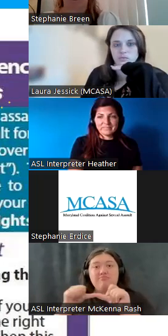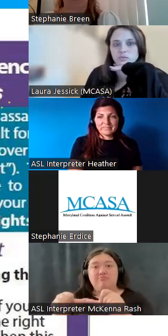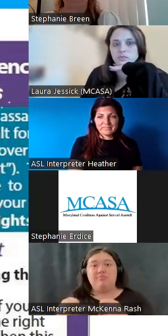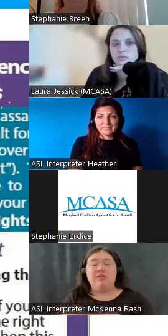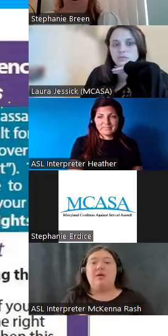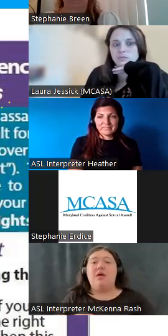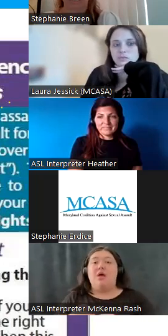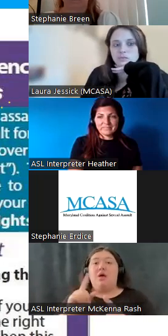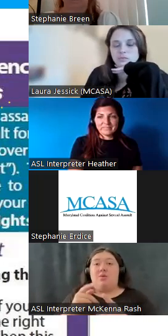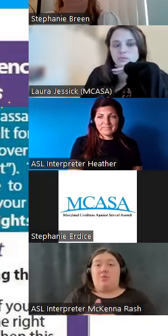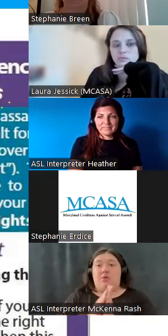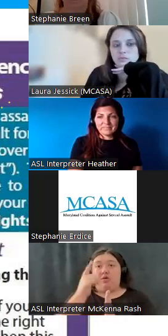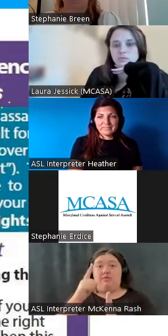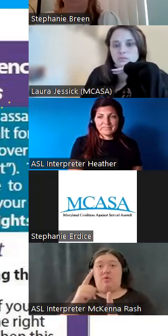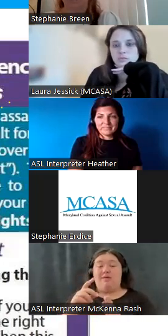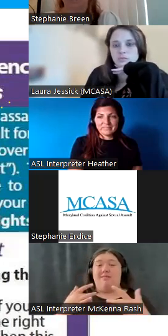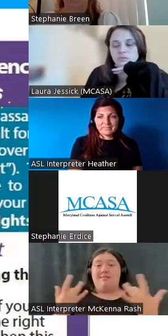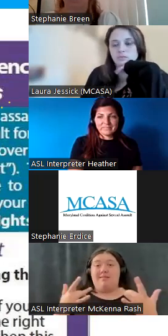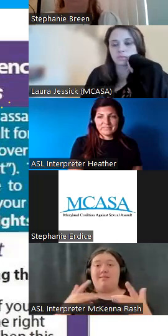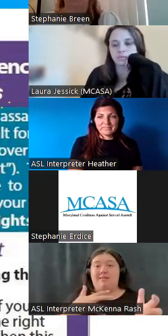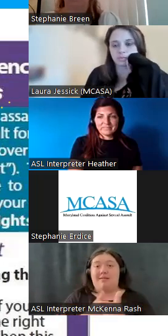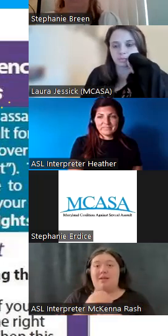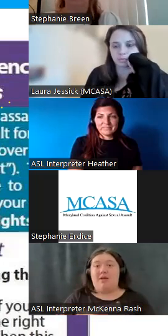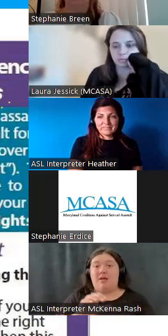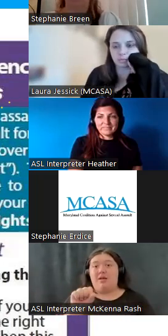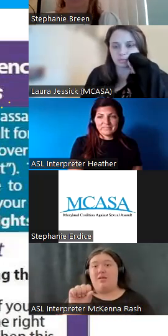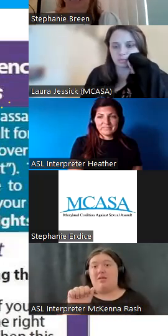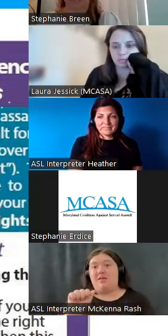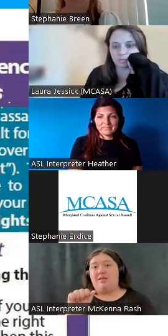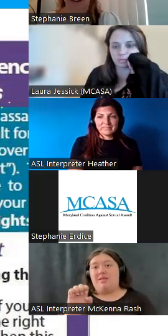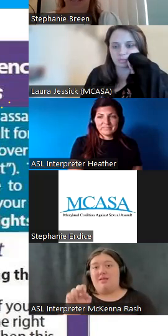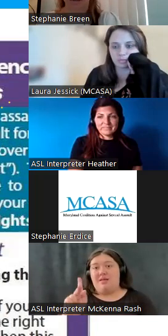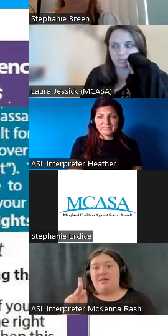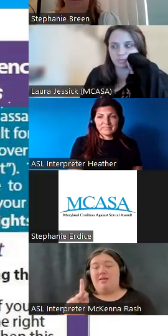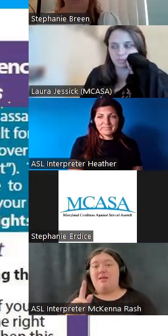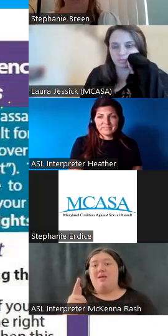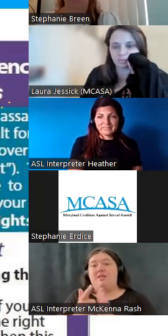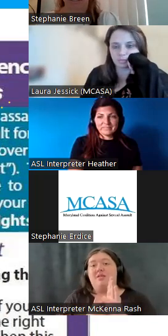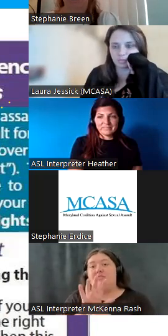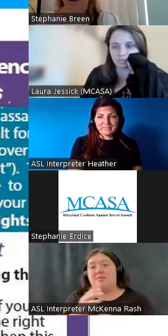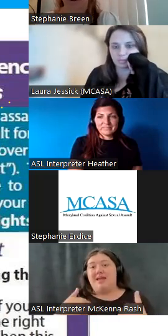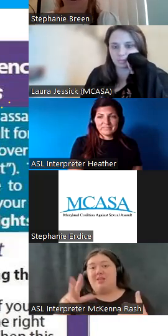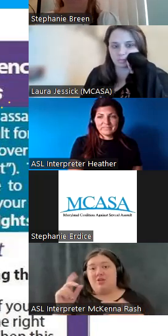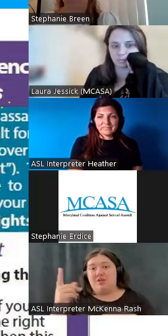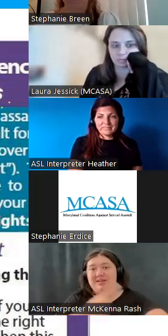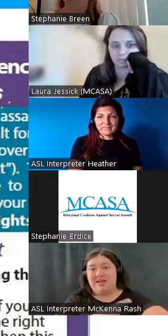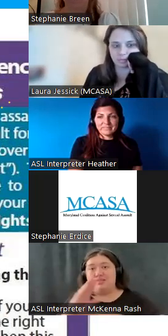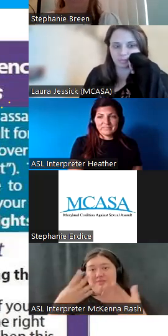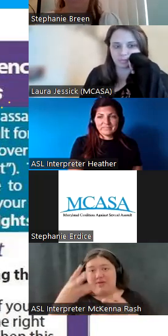Upon request for a status update on a SAEK, law enforcement has 30 days to provide that information to the